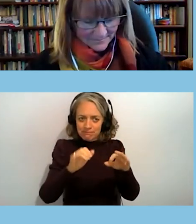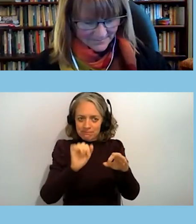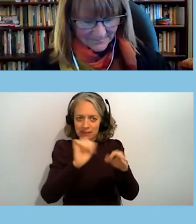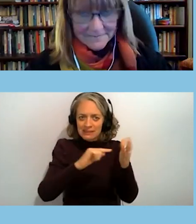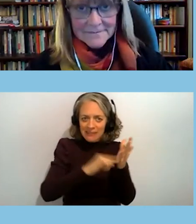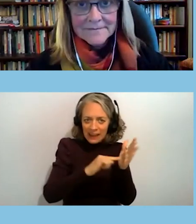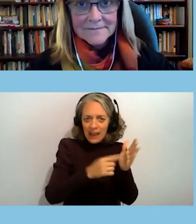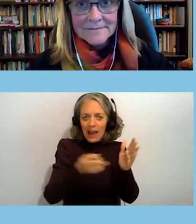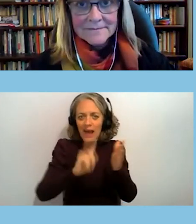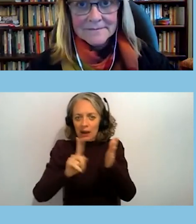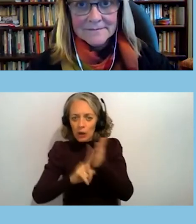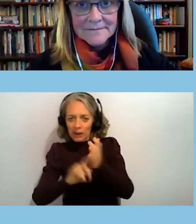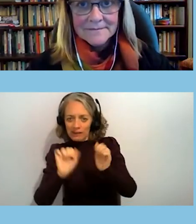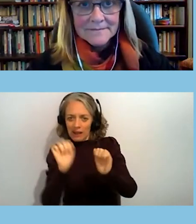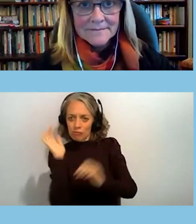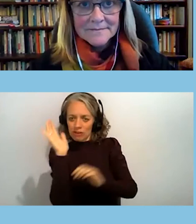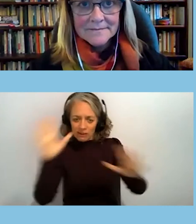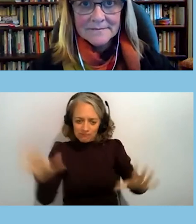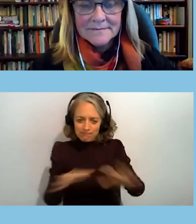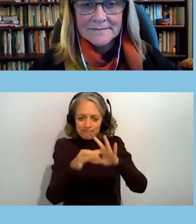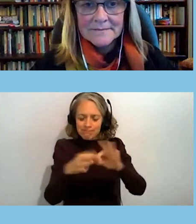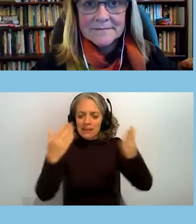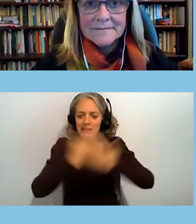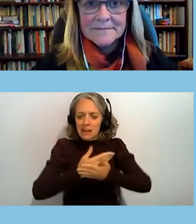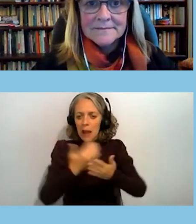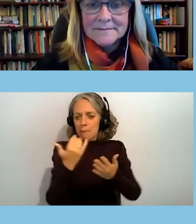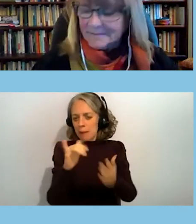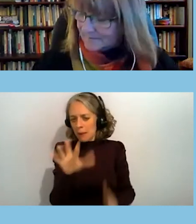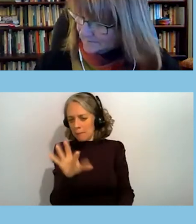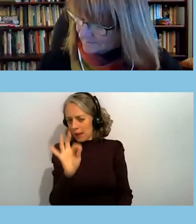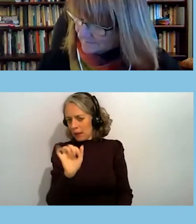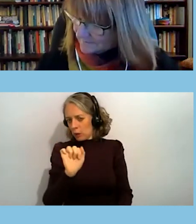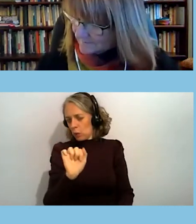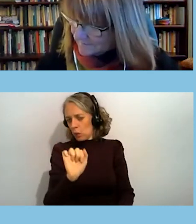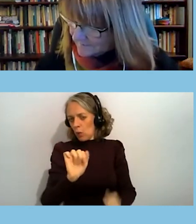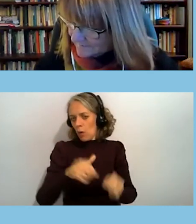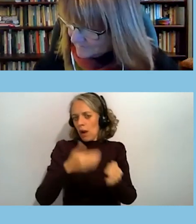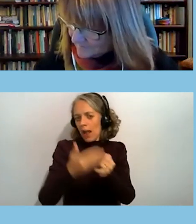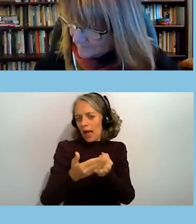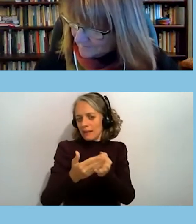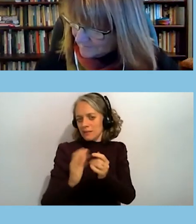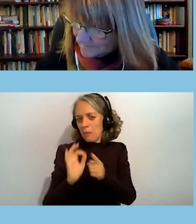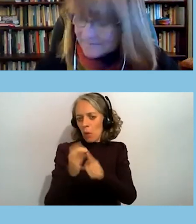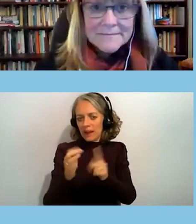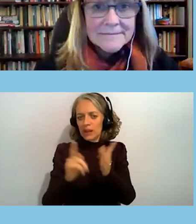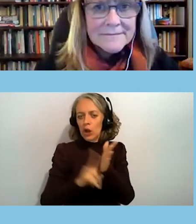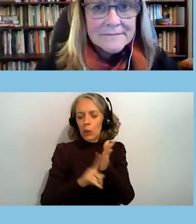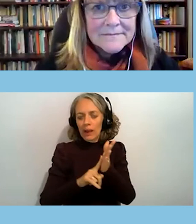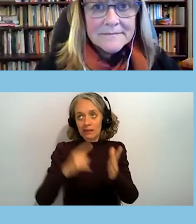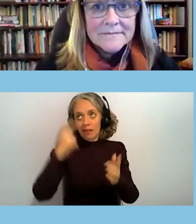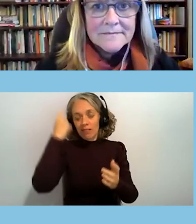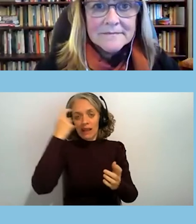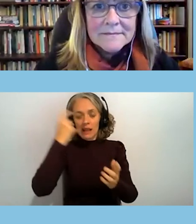Louise's contributions tonight, is to maybe pick up on that last point of Louise's in terms of thinking about